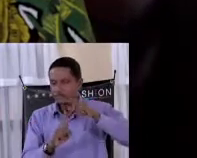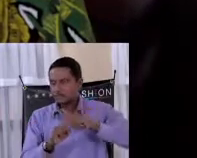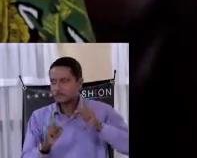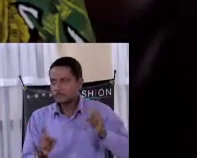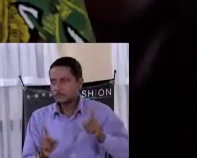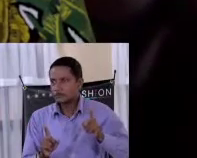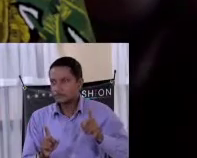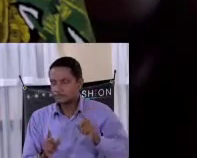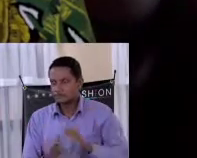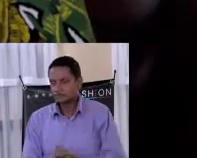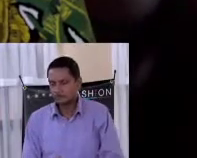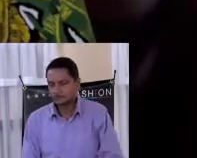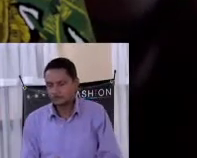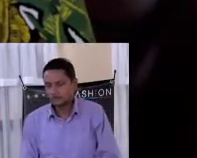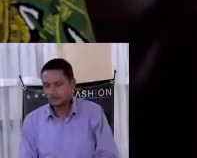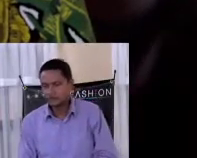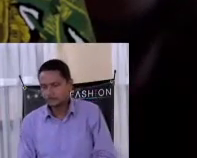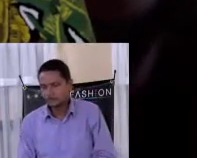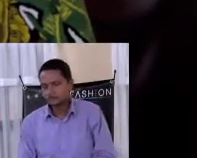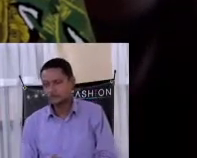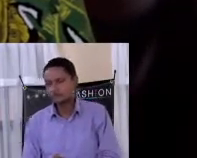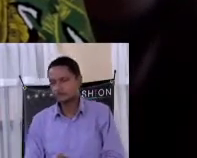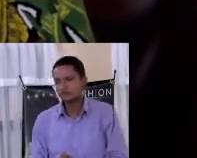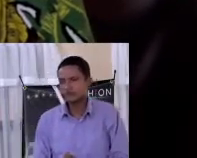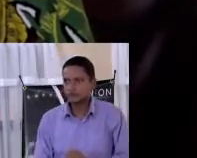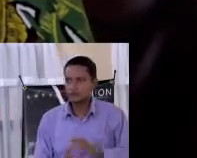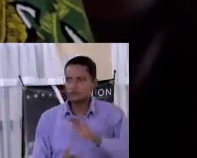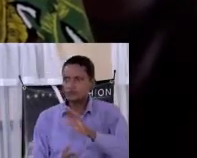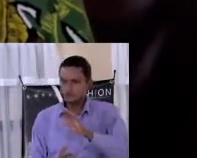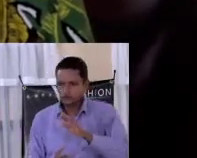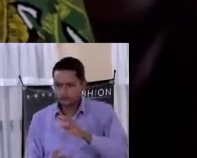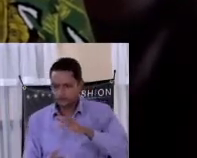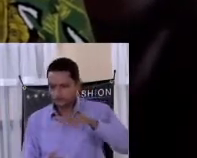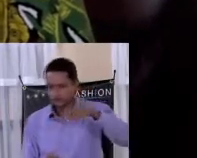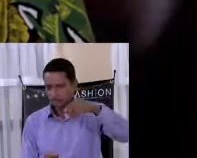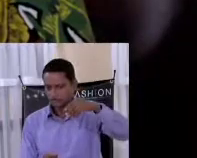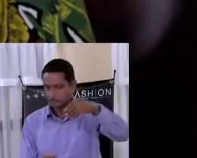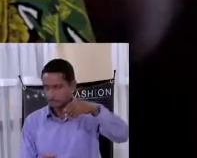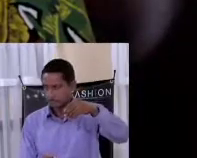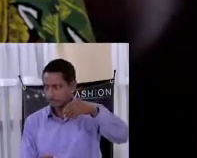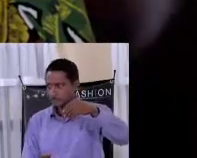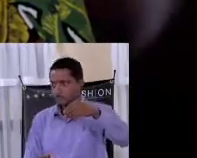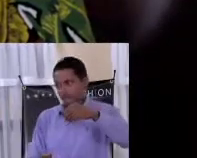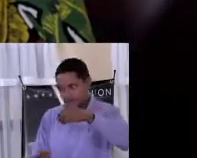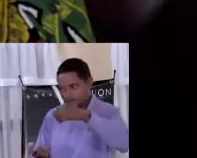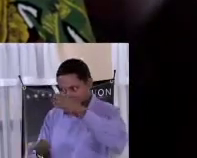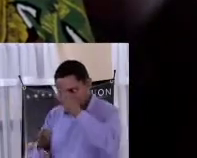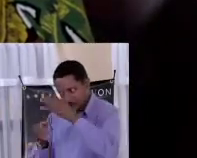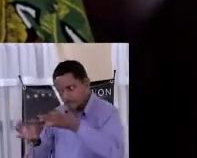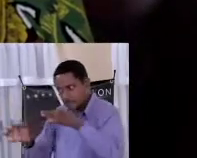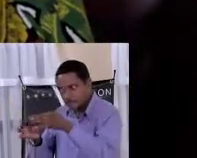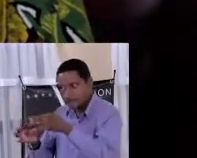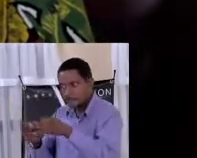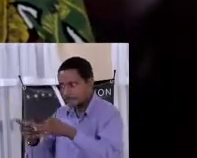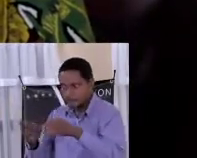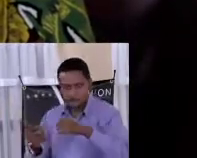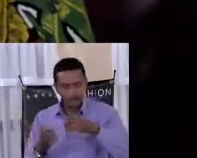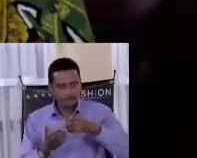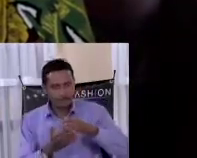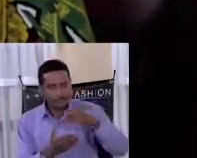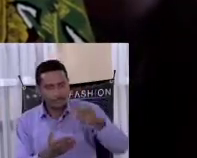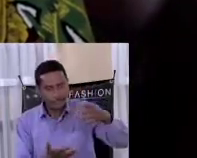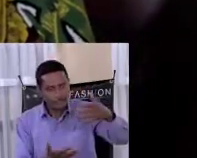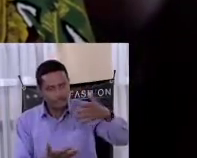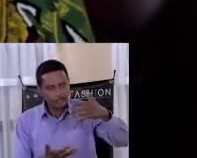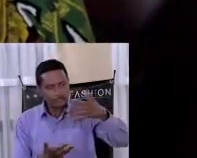actual product that the or merchandise that the buyer goes away with. You don't go into a trade show and not